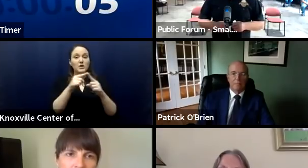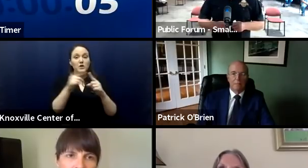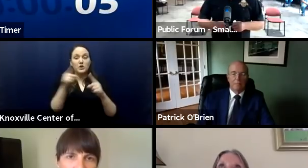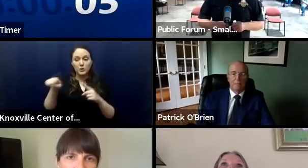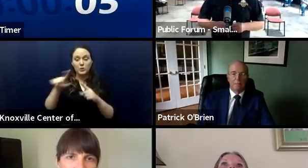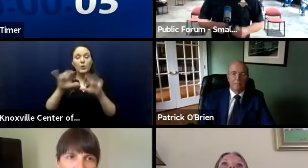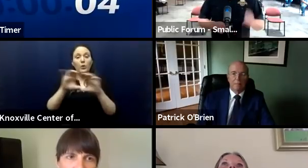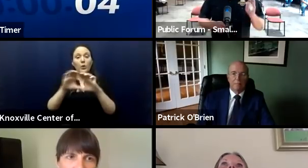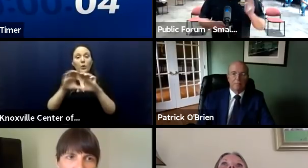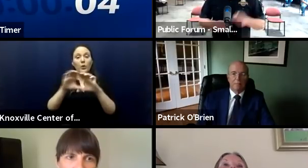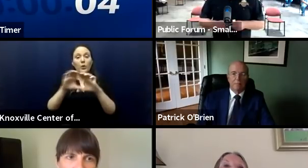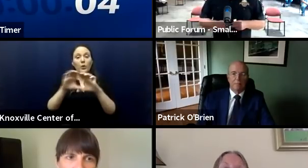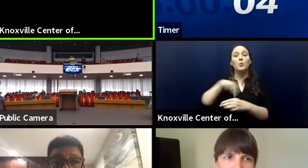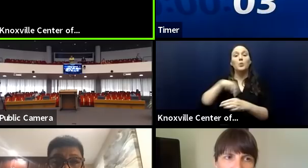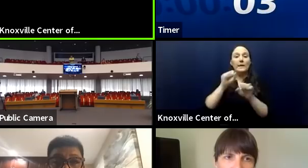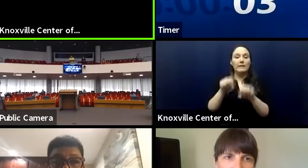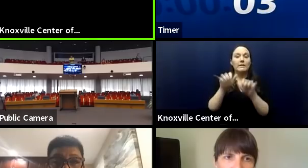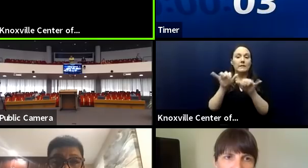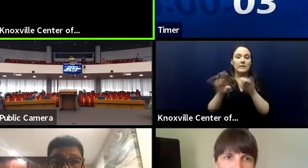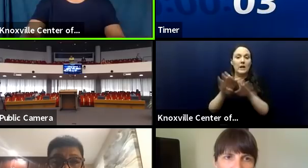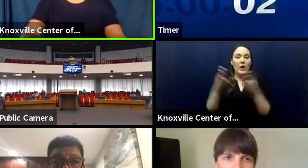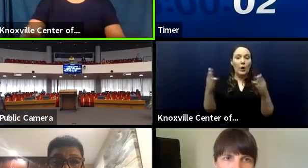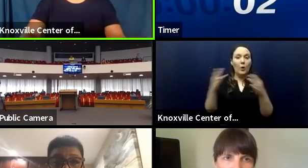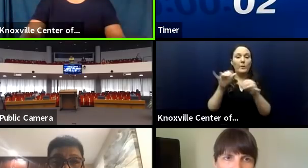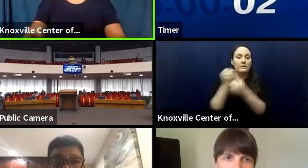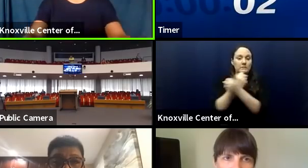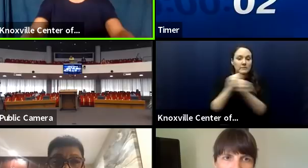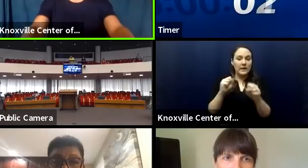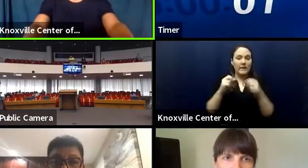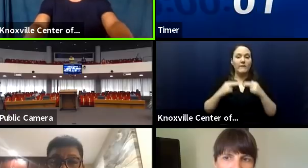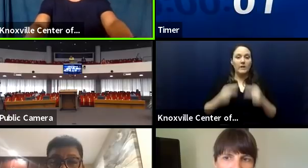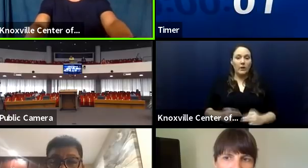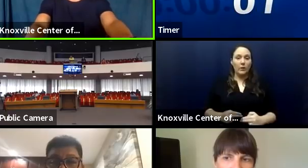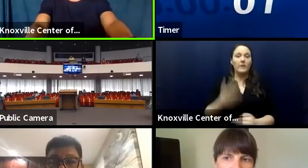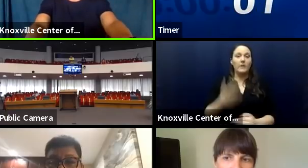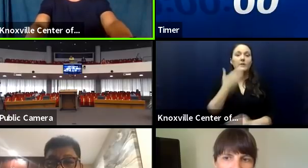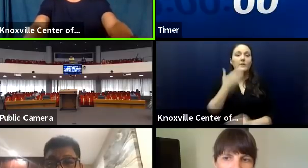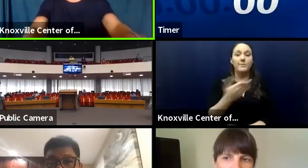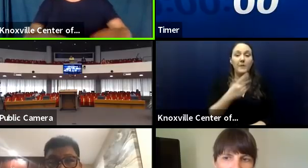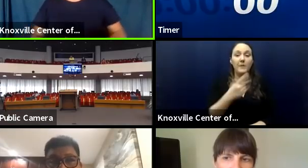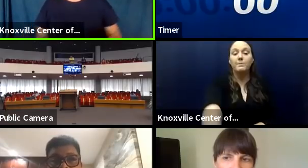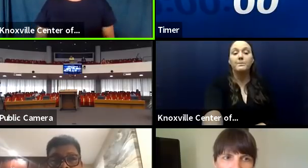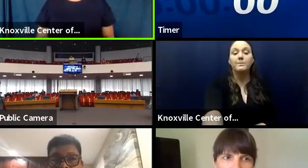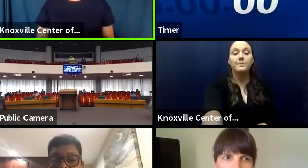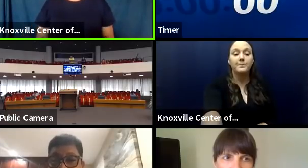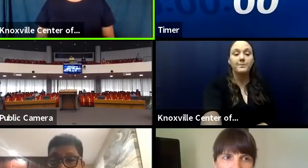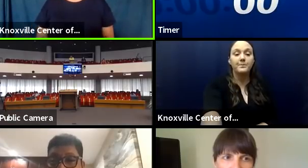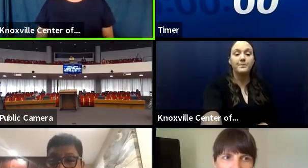safe and stay healthy. Thank you all for the opportunity. Thank you.